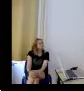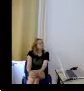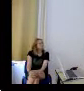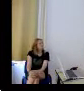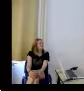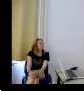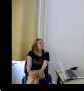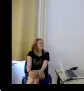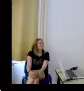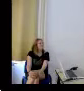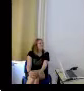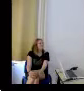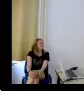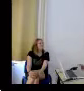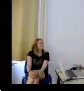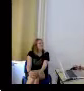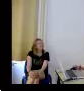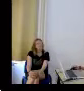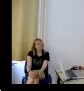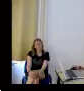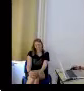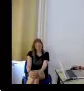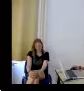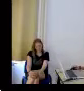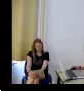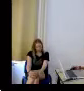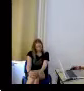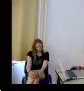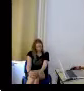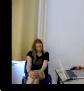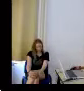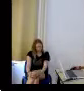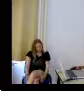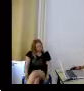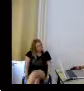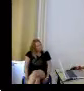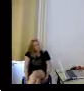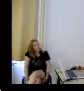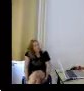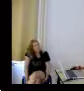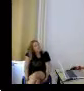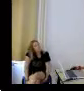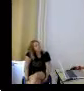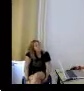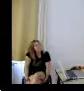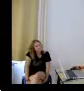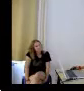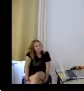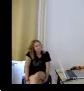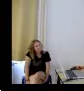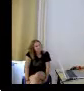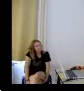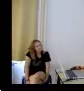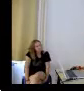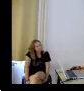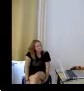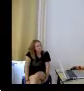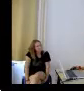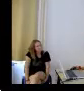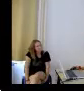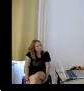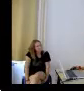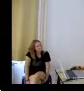encourage the process of deinstitutionalization in Slovenia